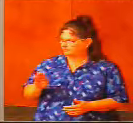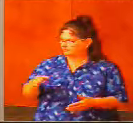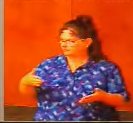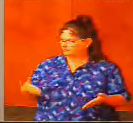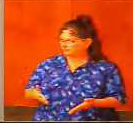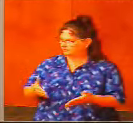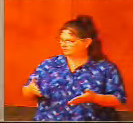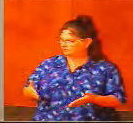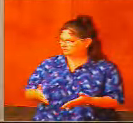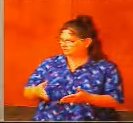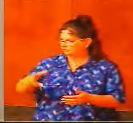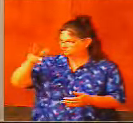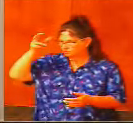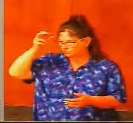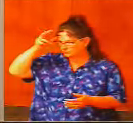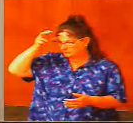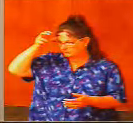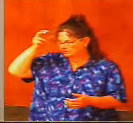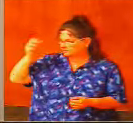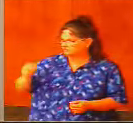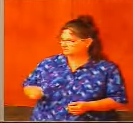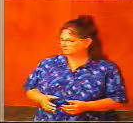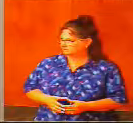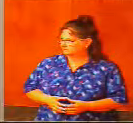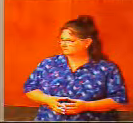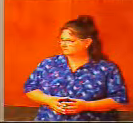encourage wickedness.